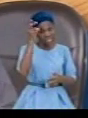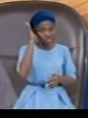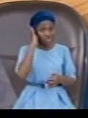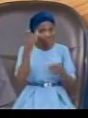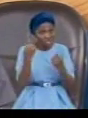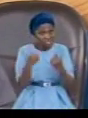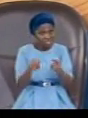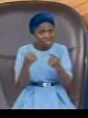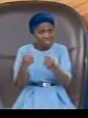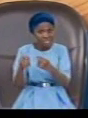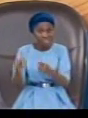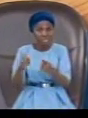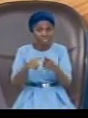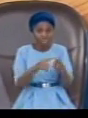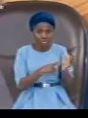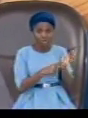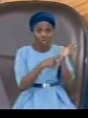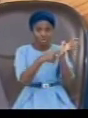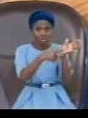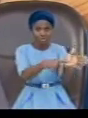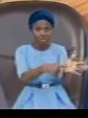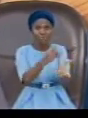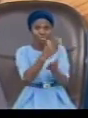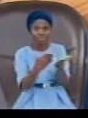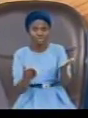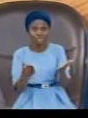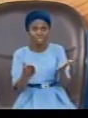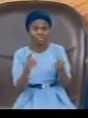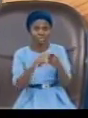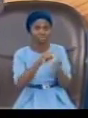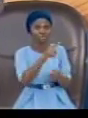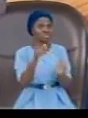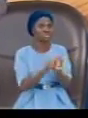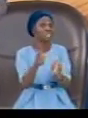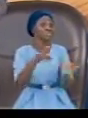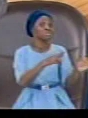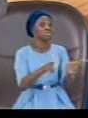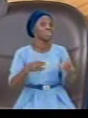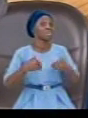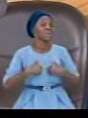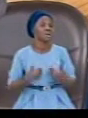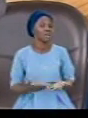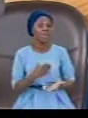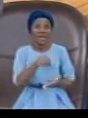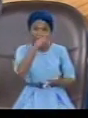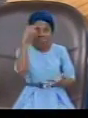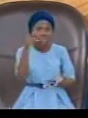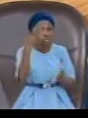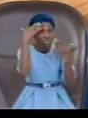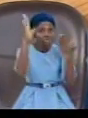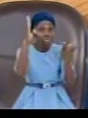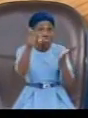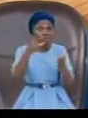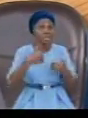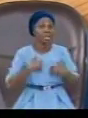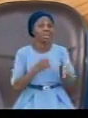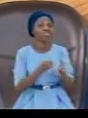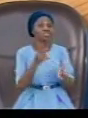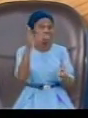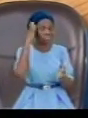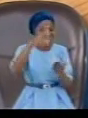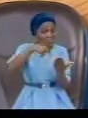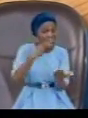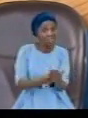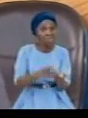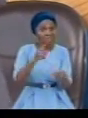to present something to you you already have. And because you don't know you have, you will fall for his